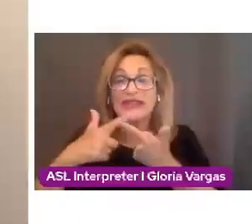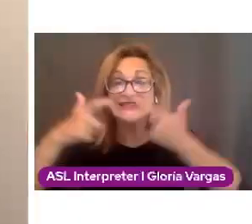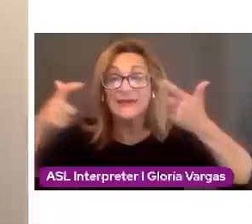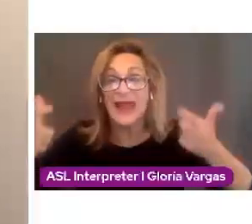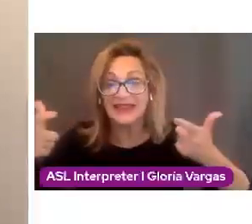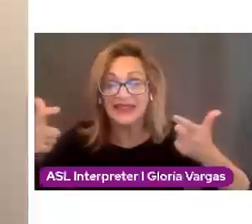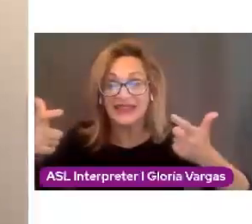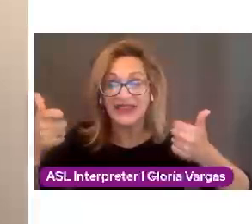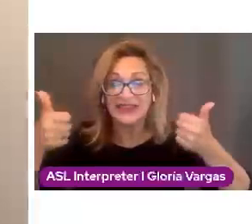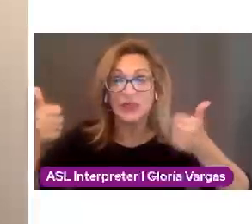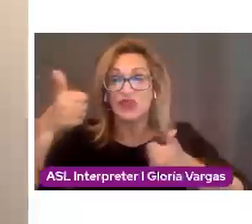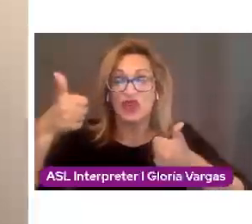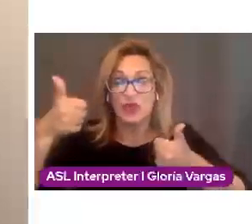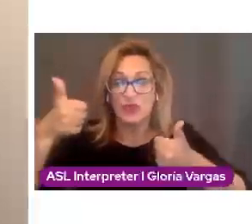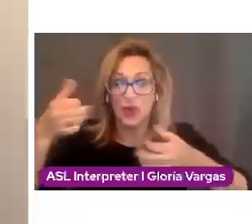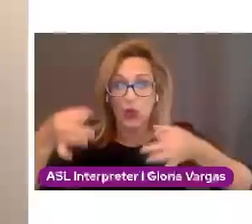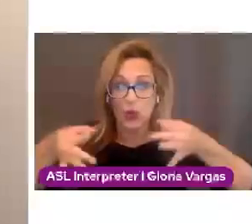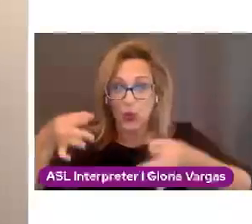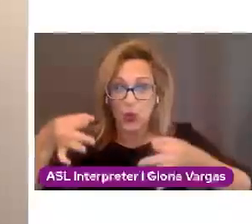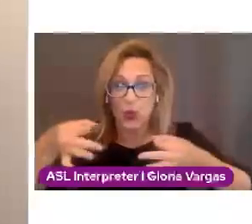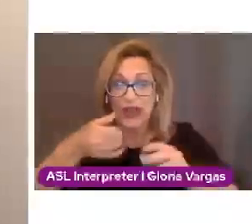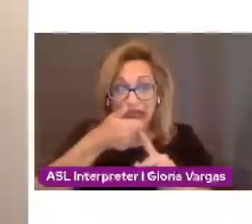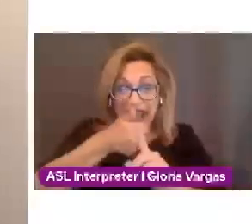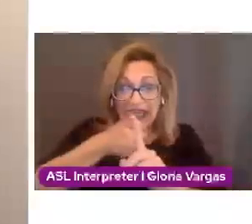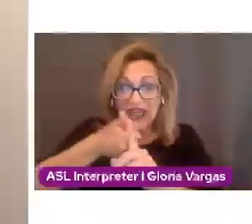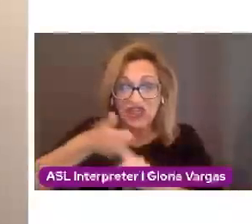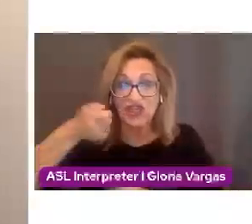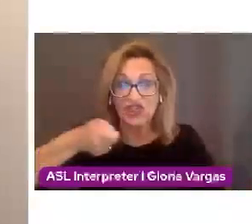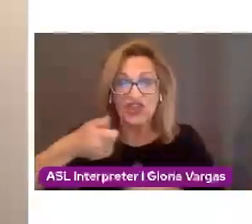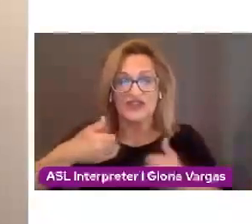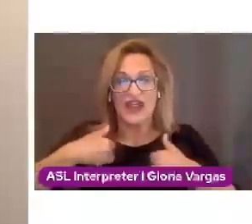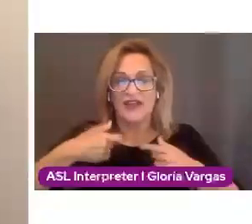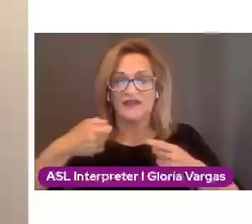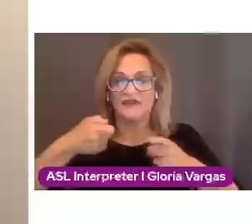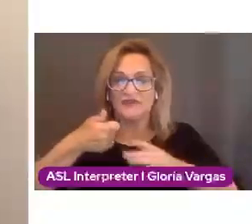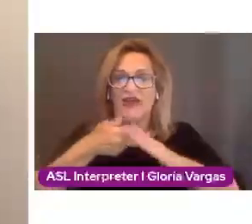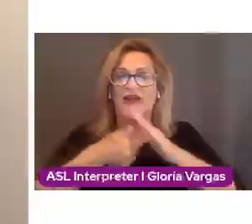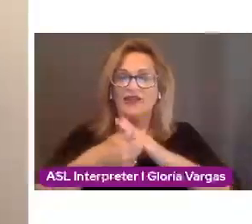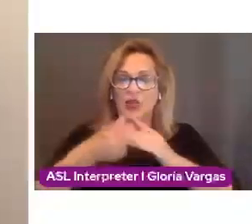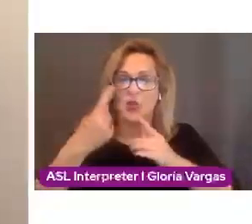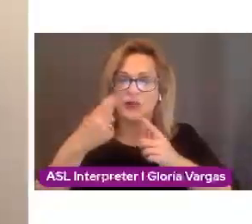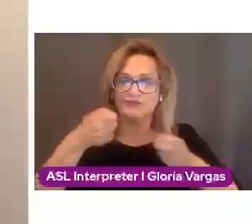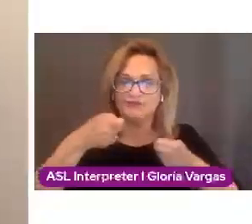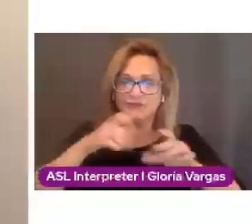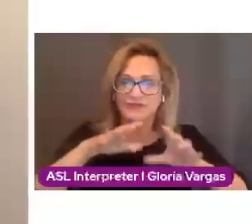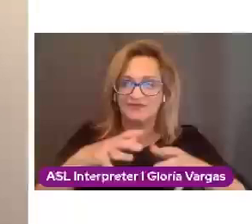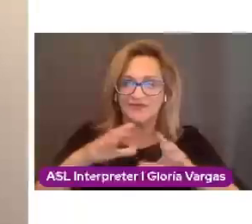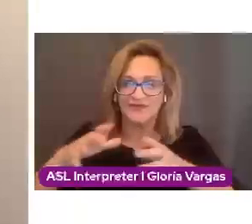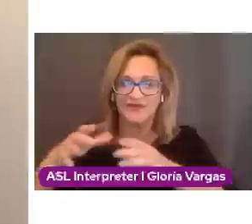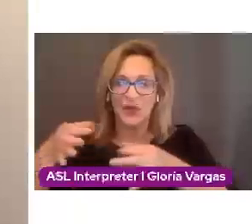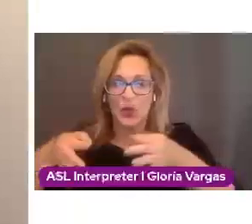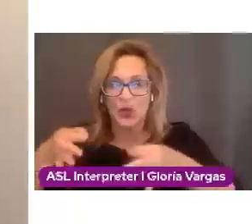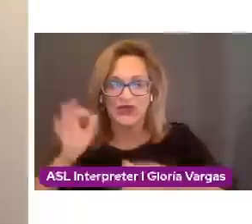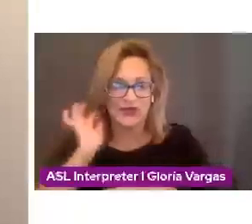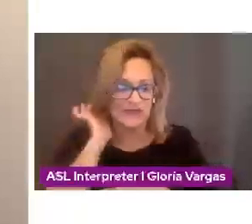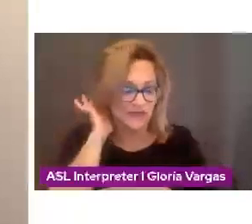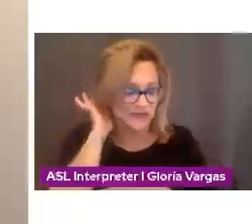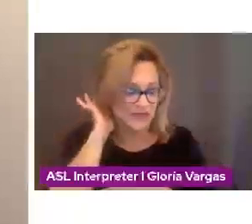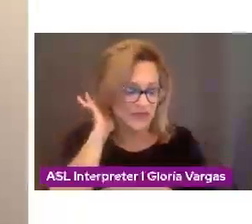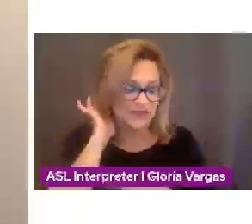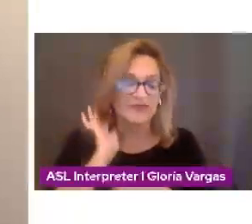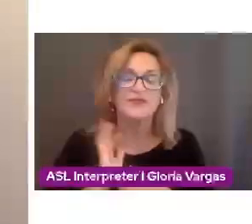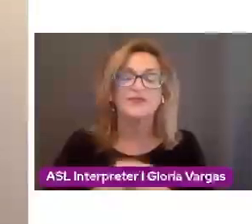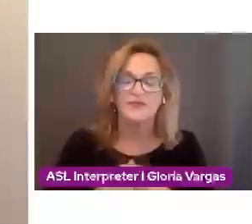circuit court. So that gets us to a number. Now, that's just one proposal. There are